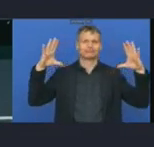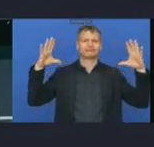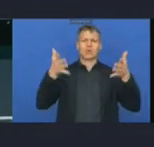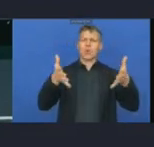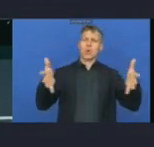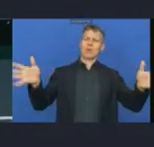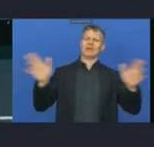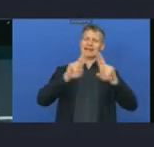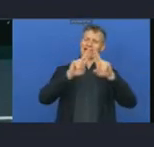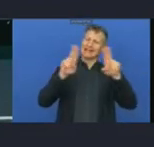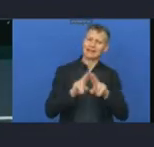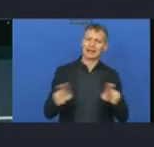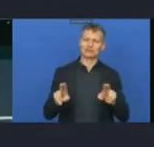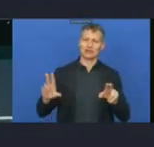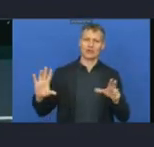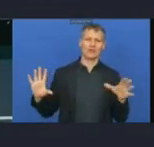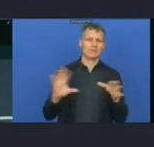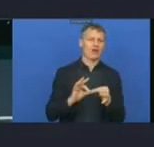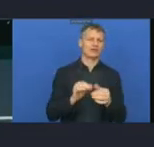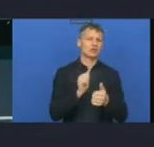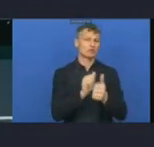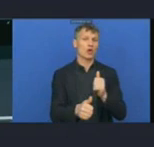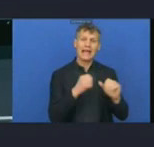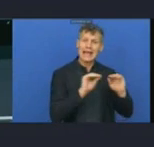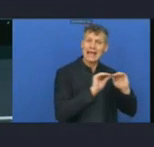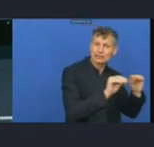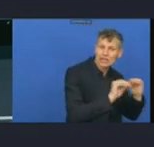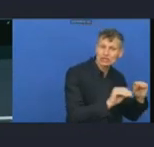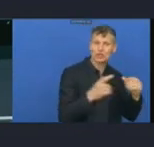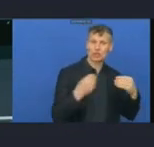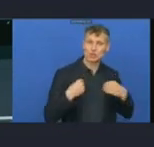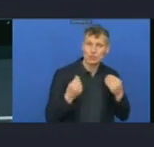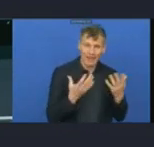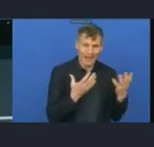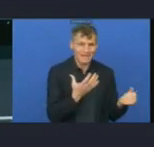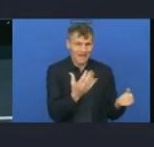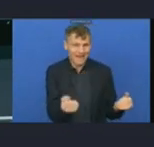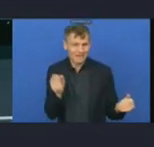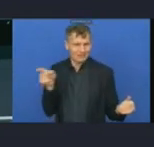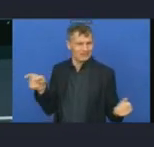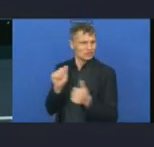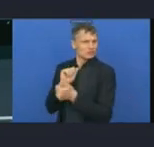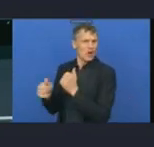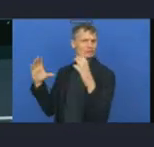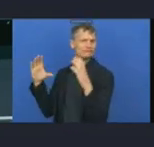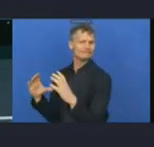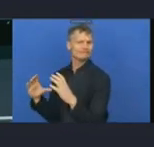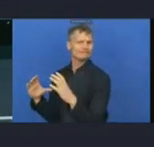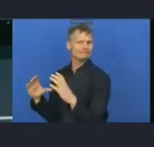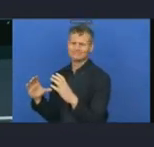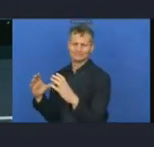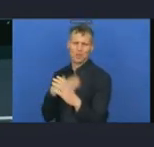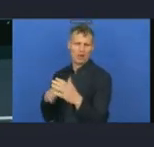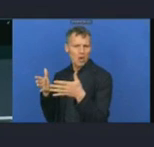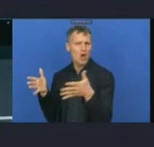the sport part. It was a case already in education and youth. In sport, it was not so much open. And now we